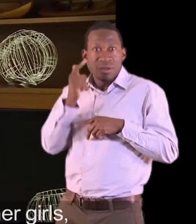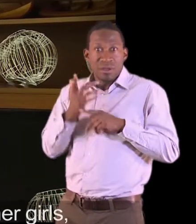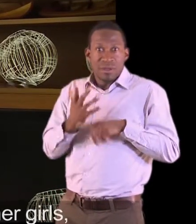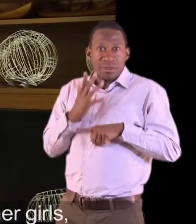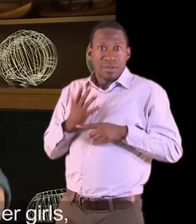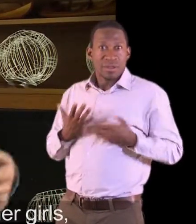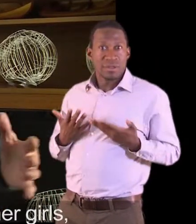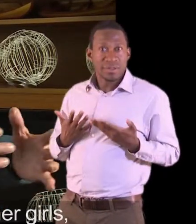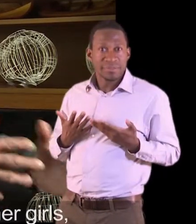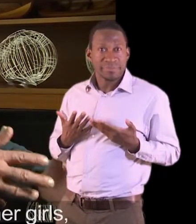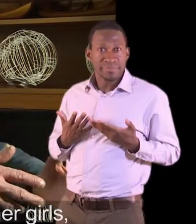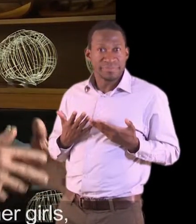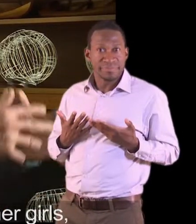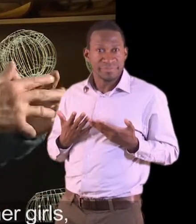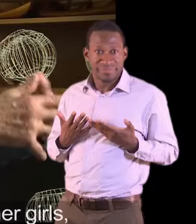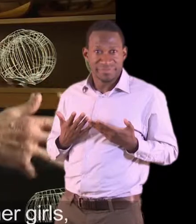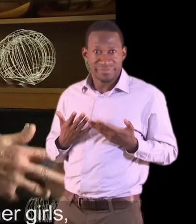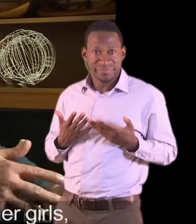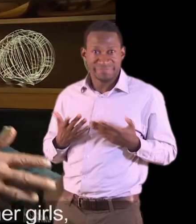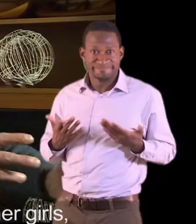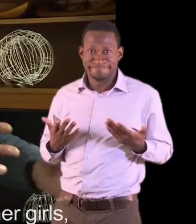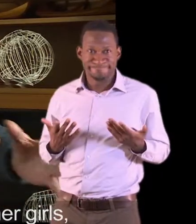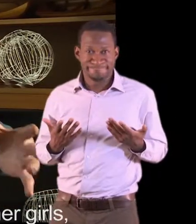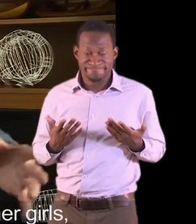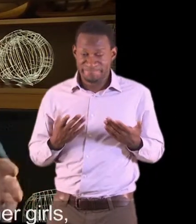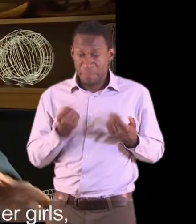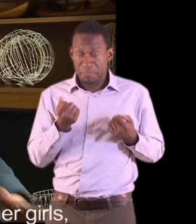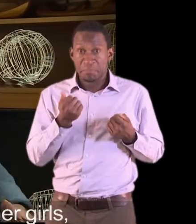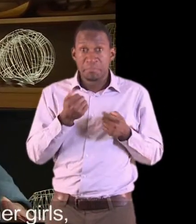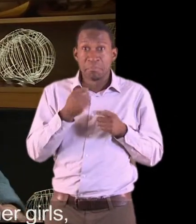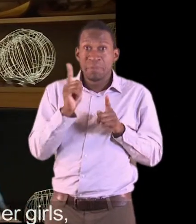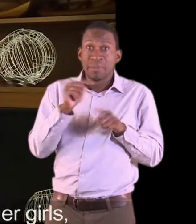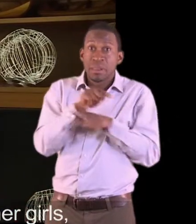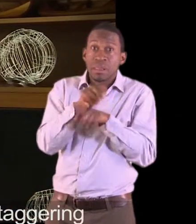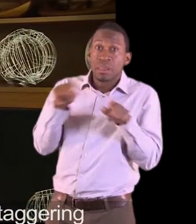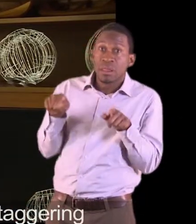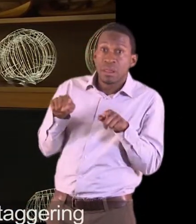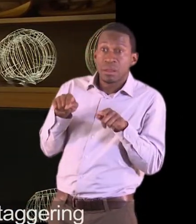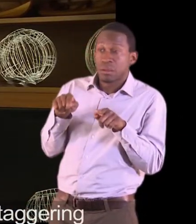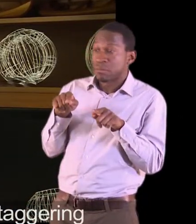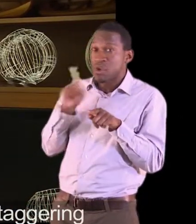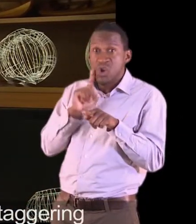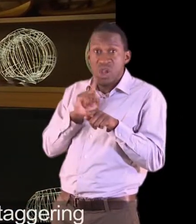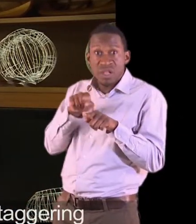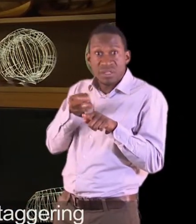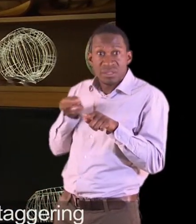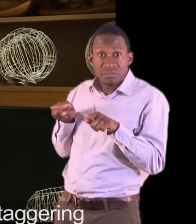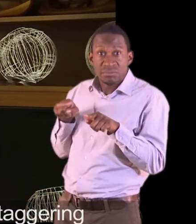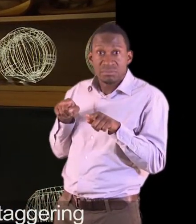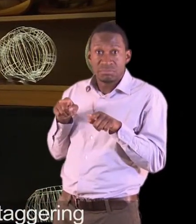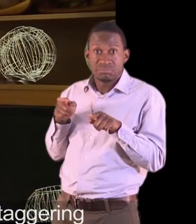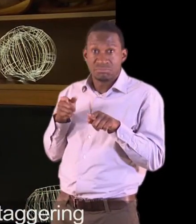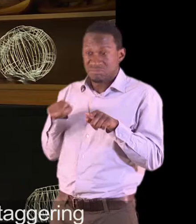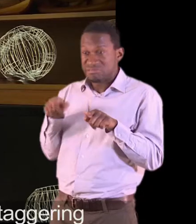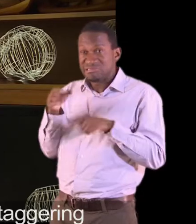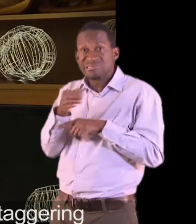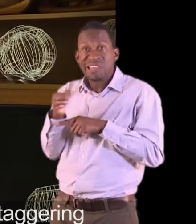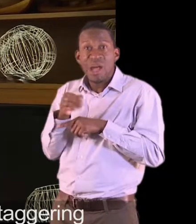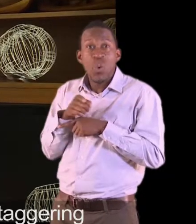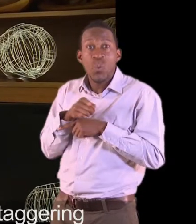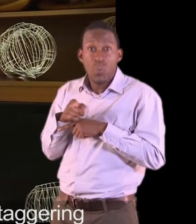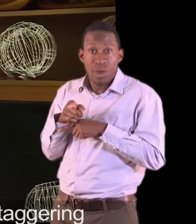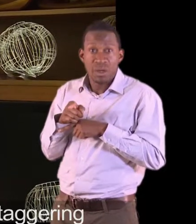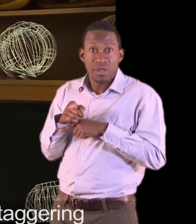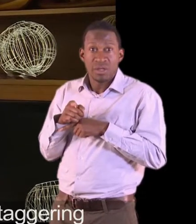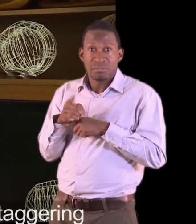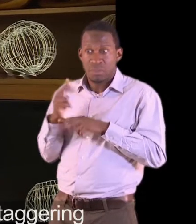And there were people, other girls, normal girls in the town, staring at you. When you're staggering along like